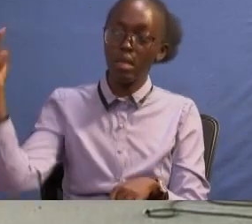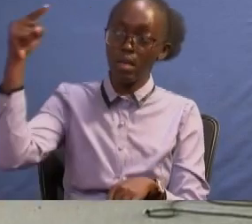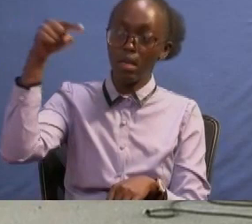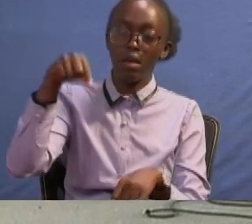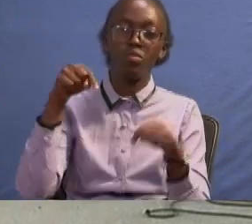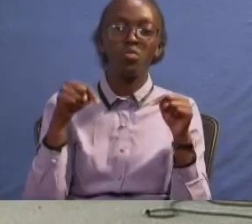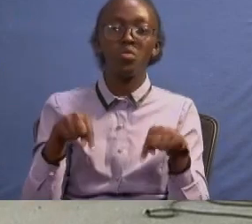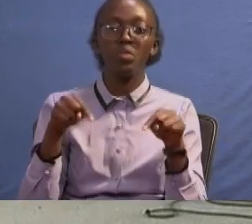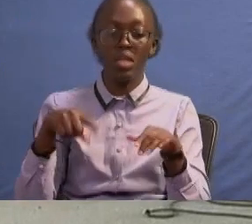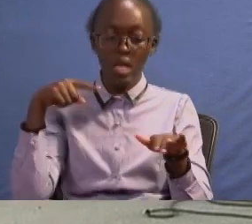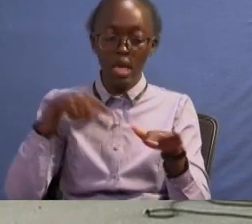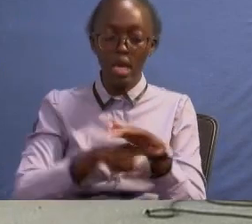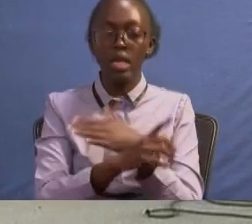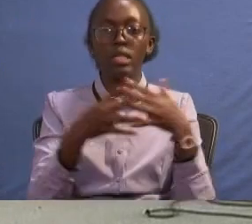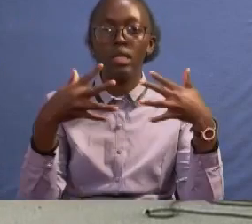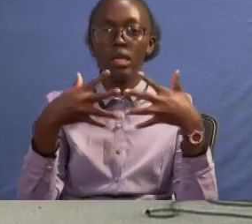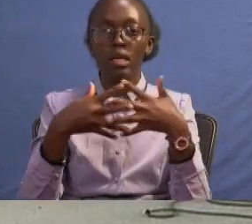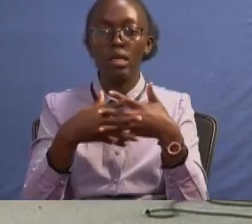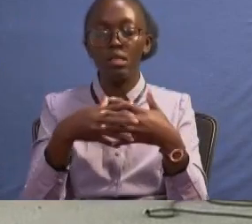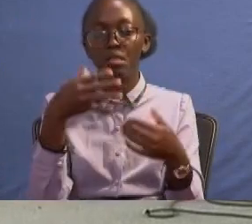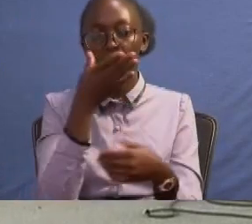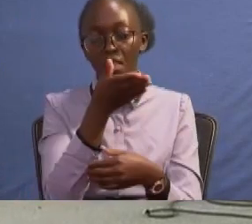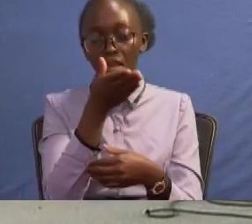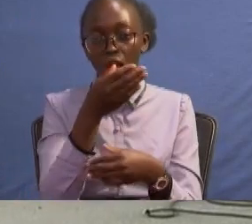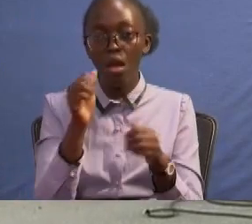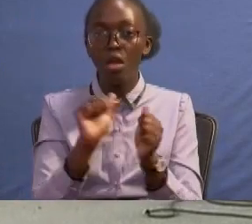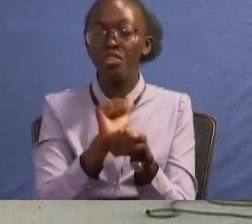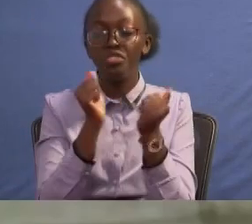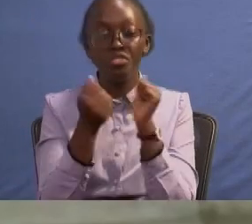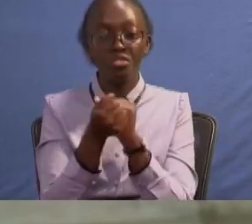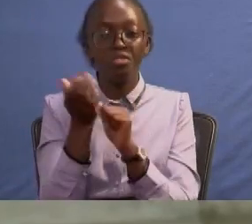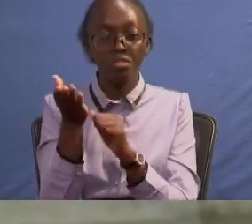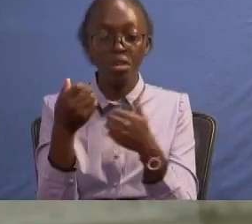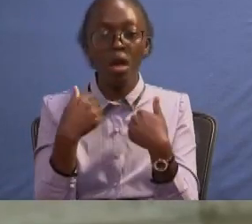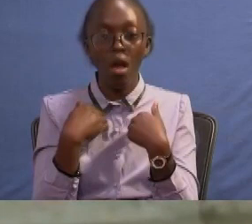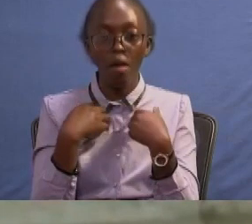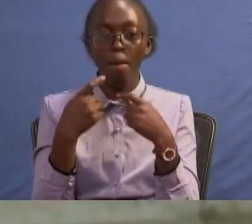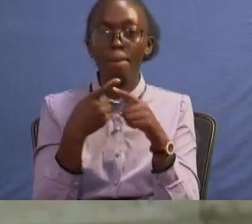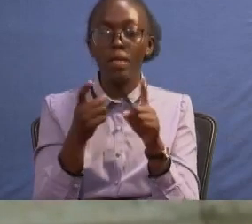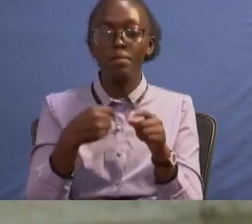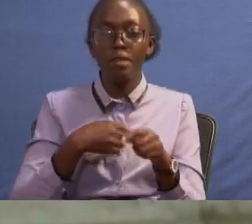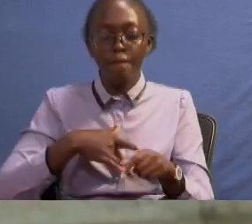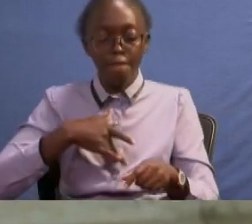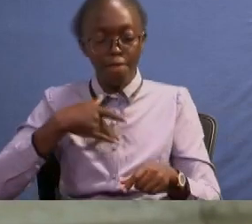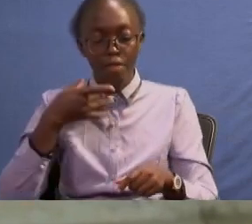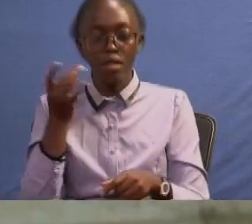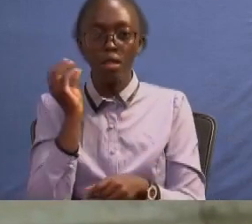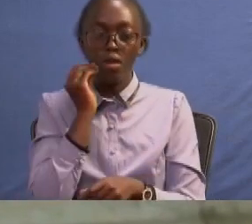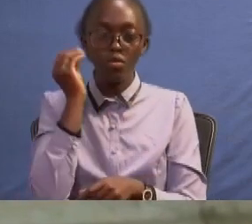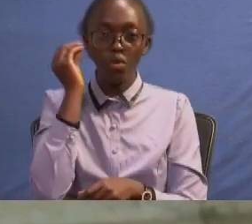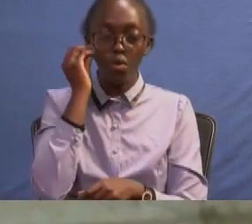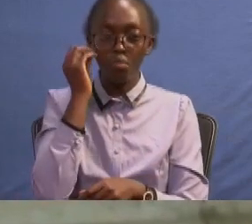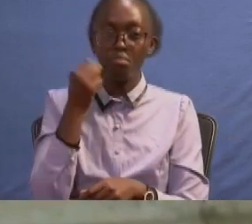that gate, there are many changes, but I felt at home. When I saw